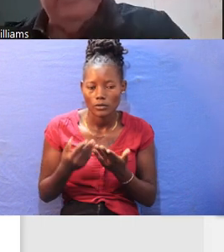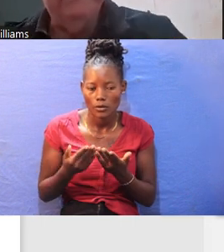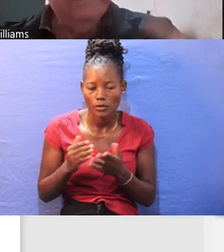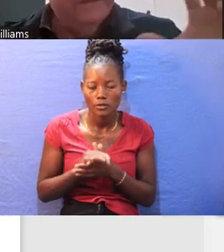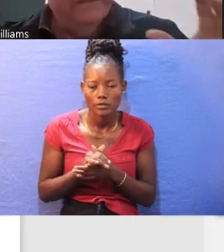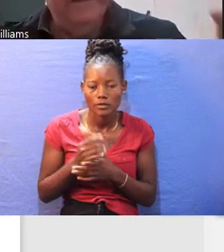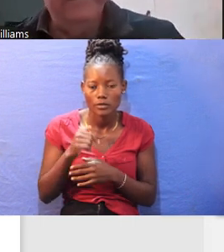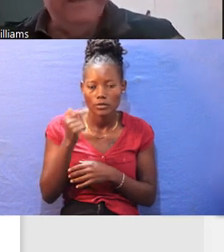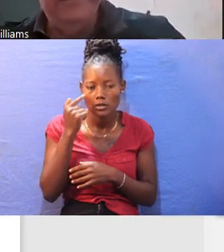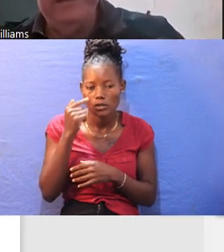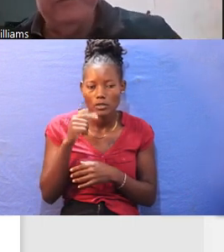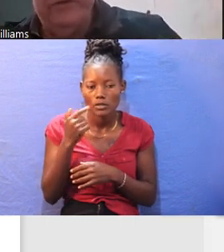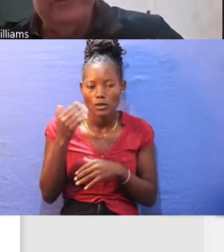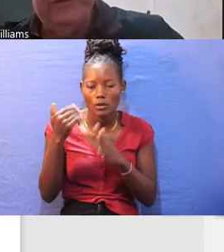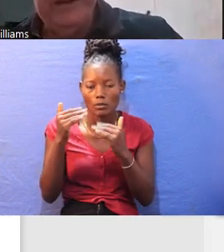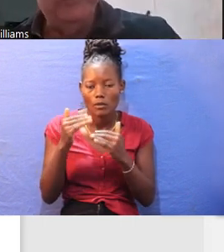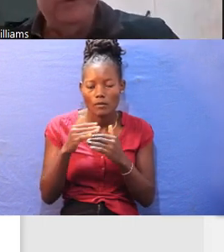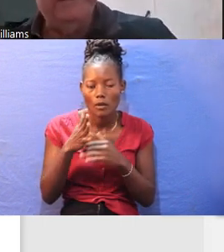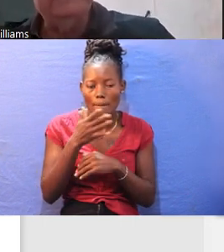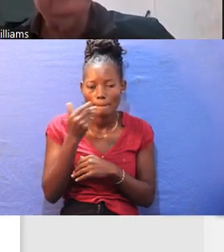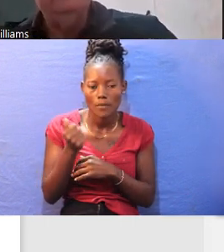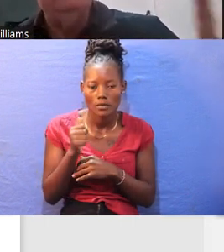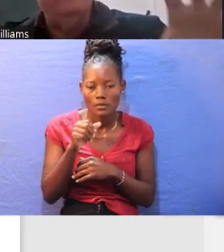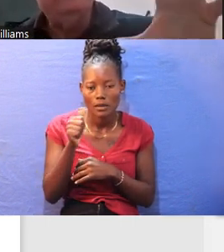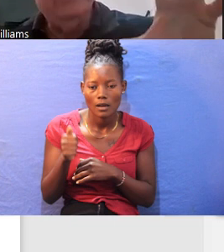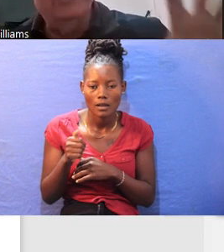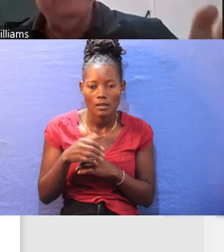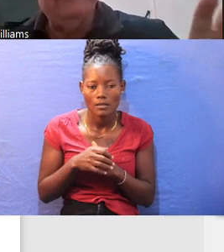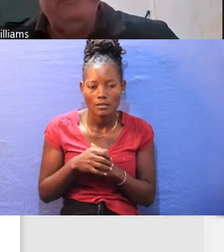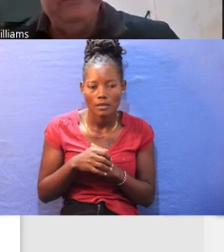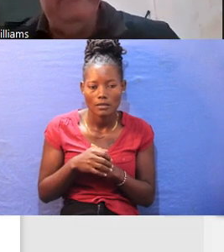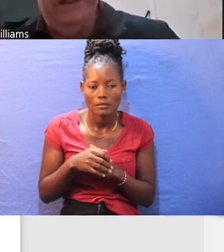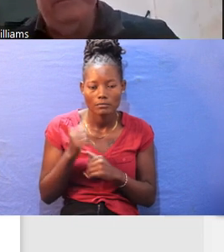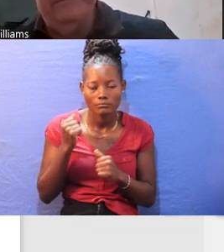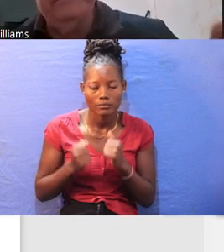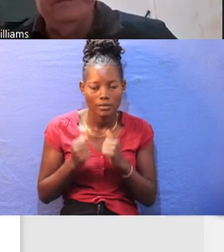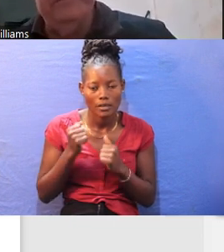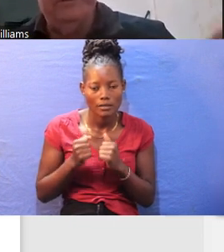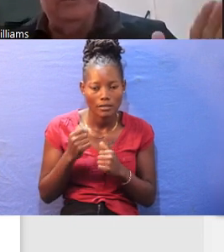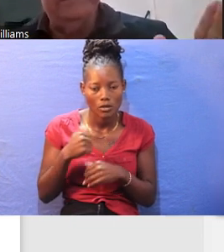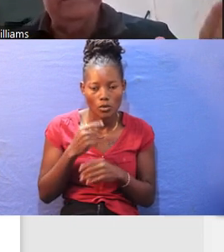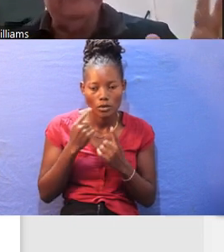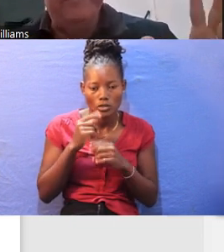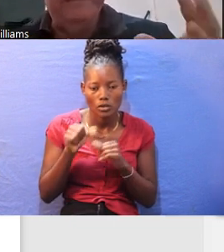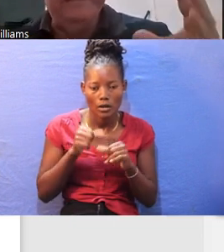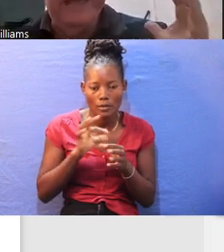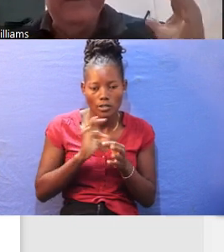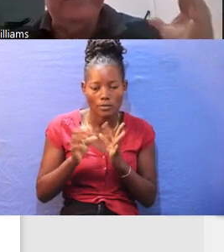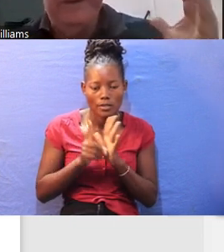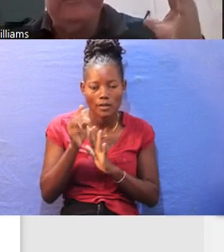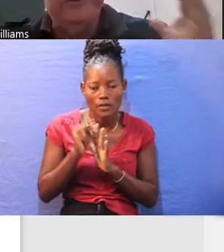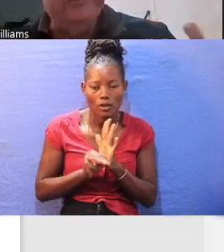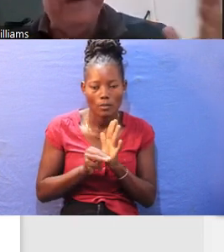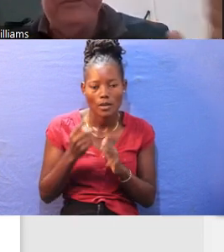a sprinter? The other thing, of course, is the actual running. When we talk about speed development, we're looking at something that